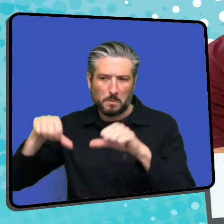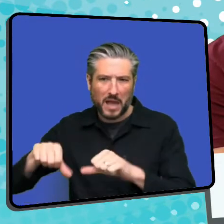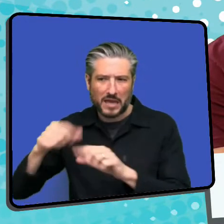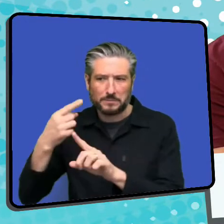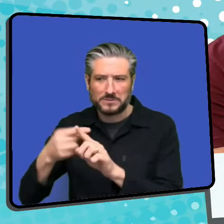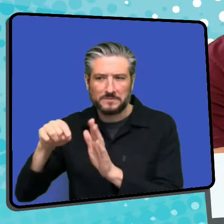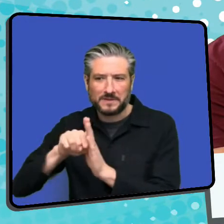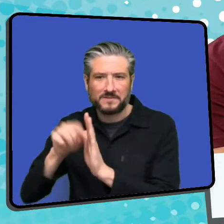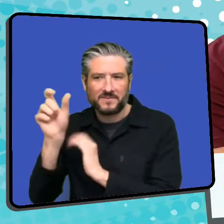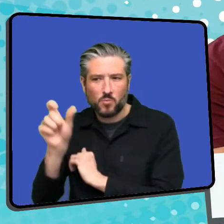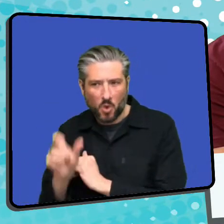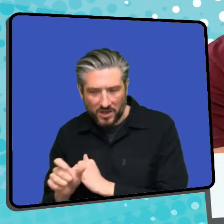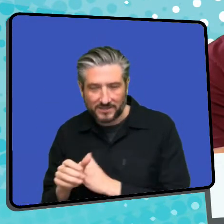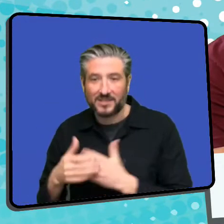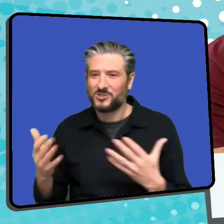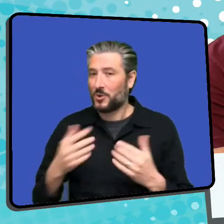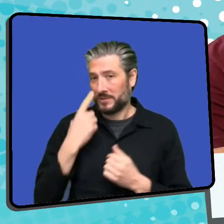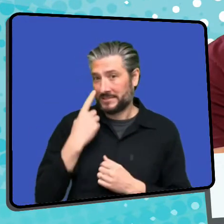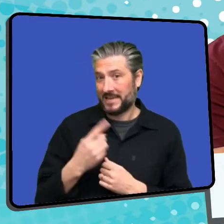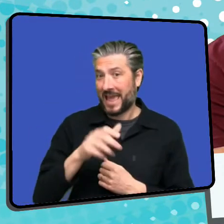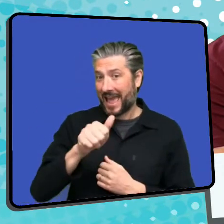modules. It's